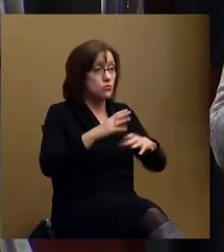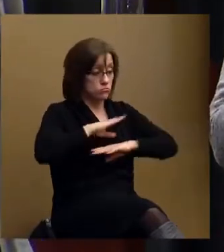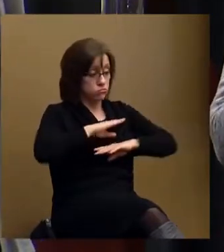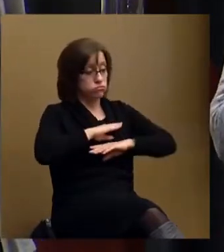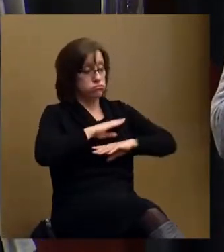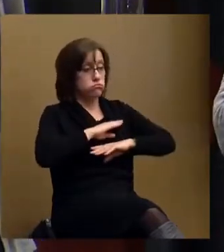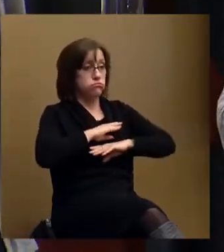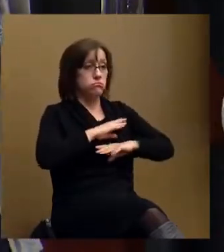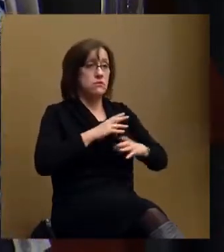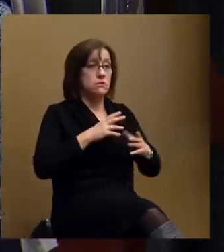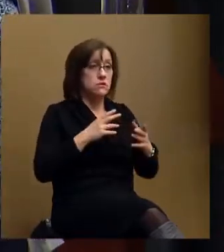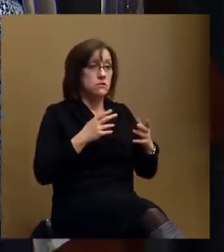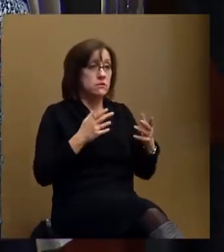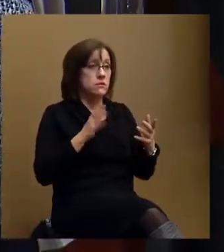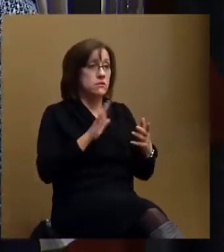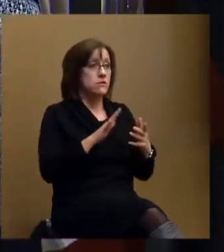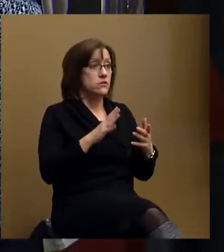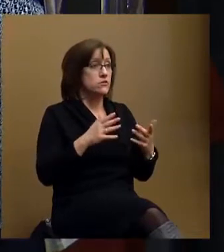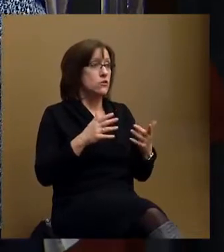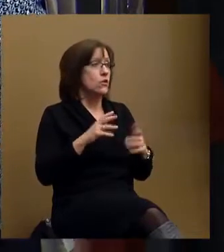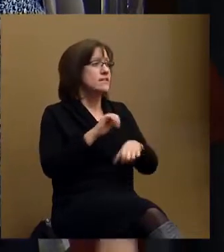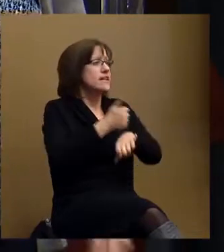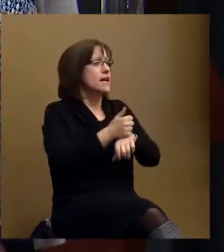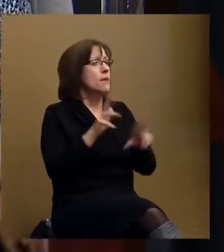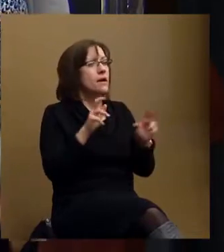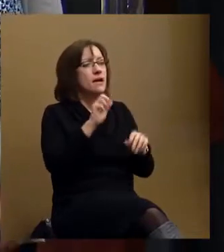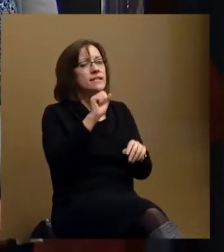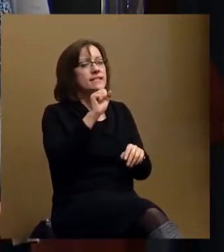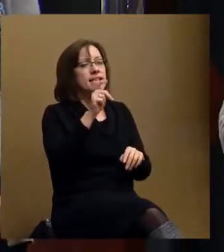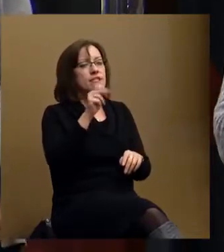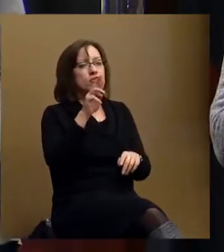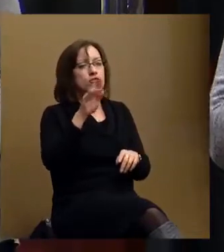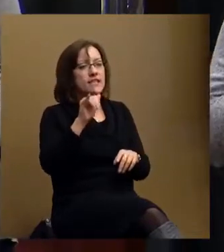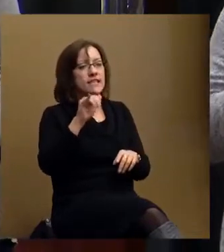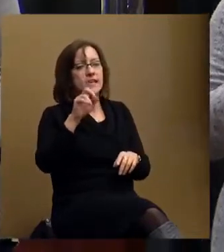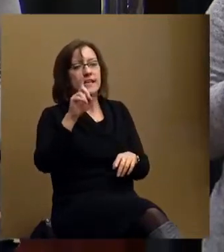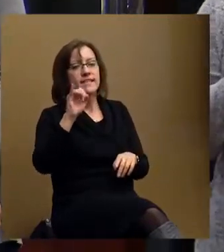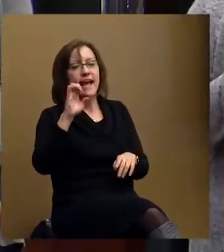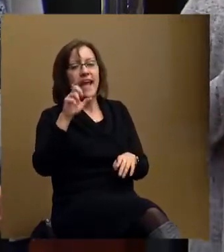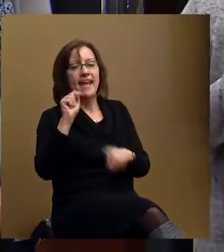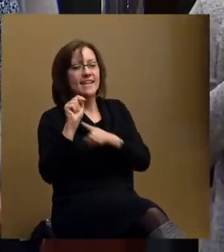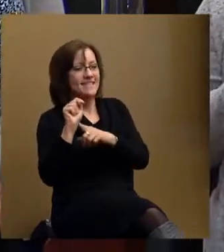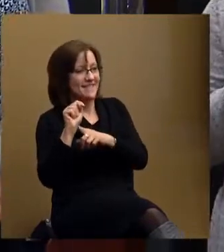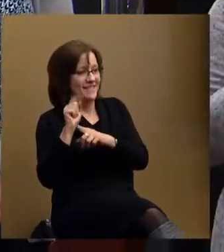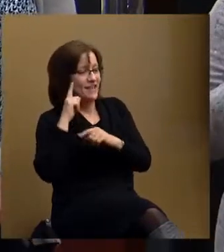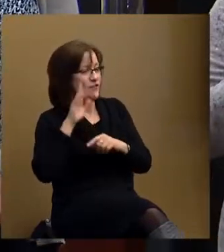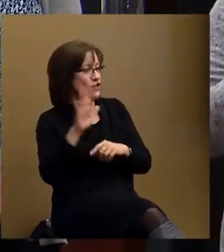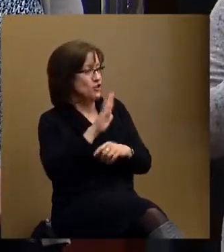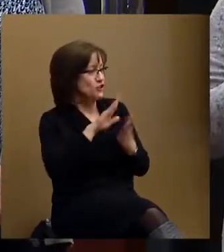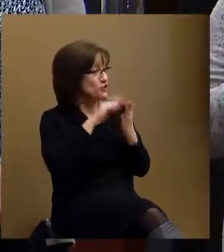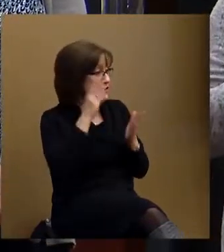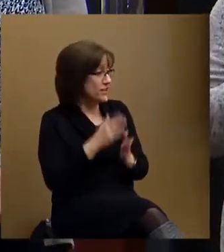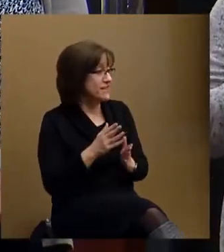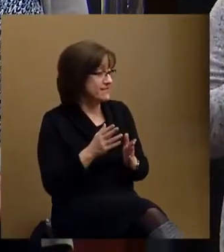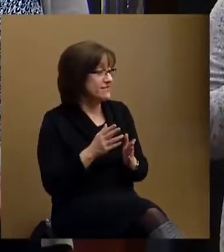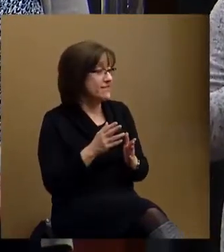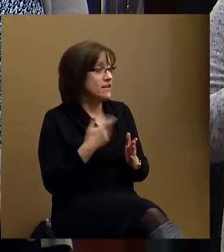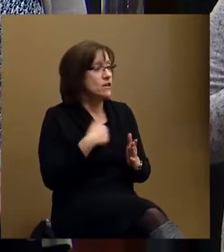where they need to be, and can set up a sensory diet for your student. We actually have heard,